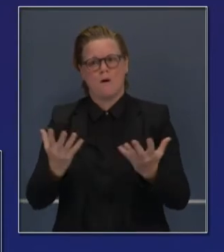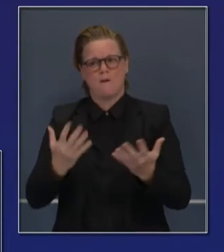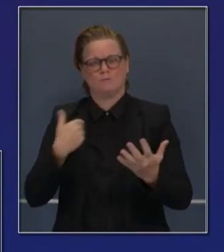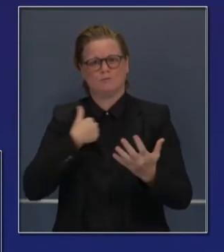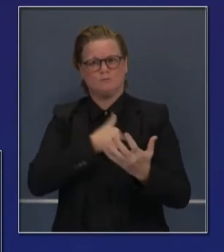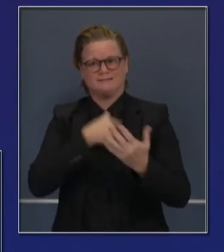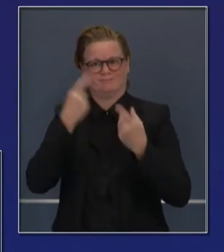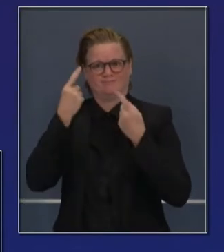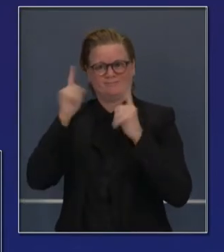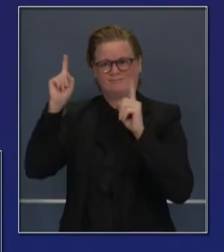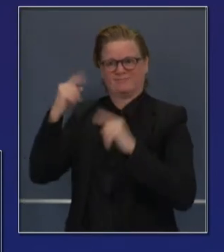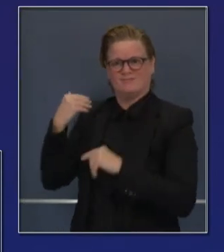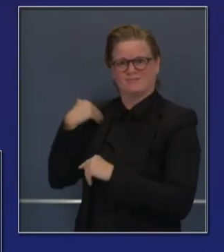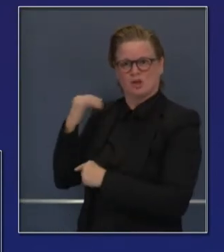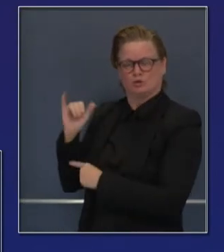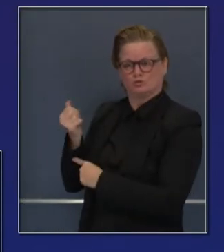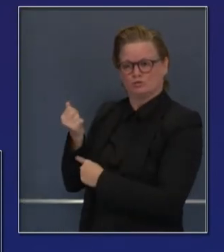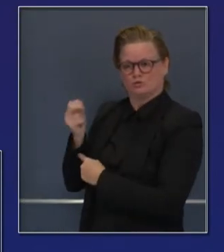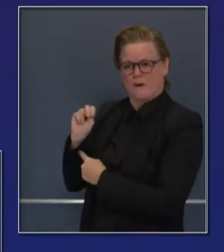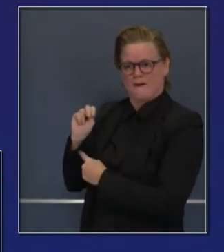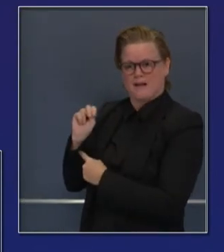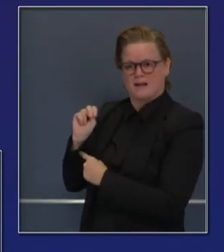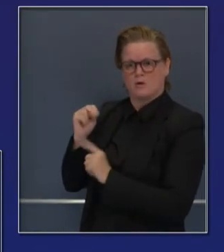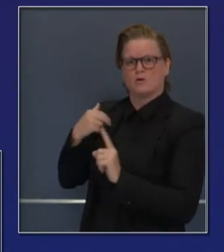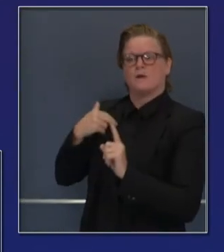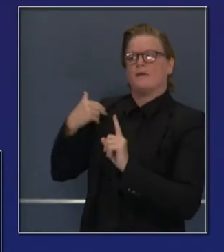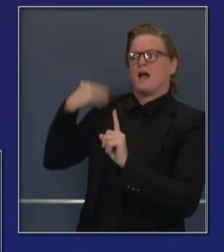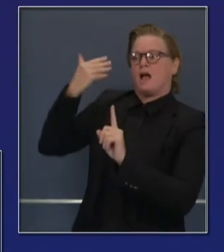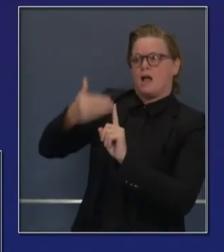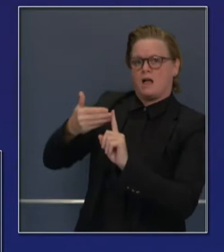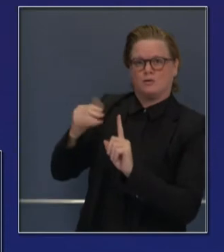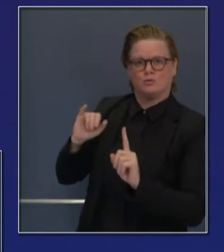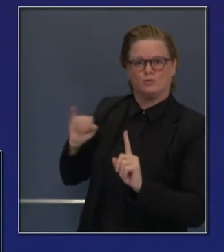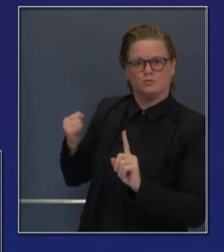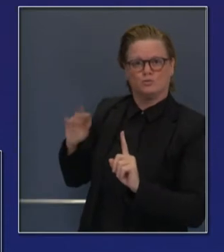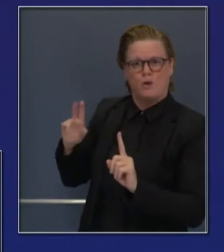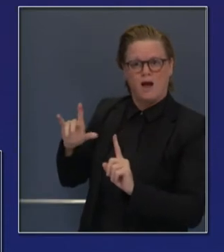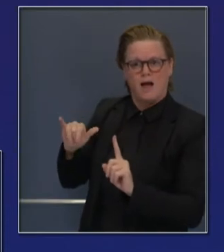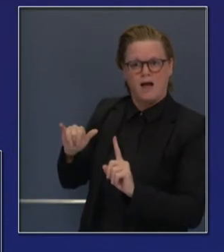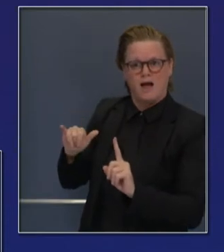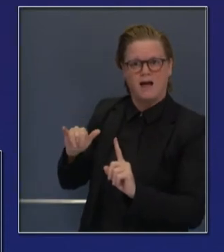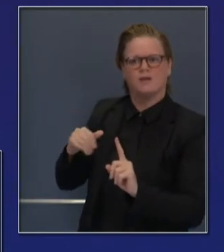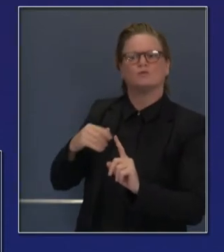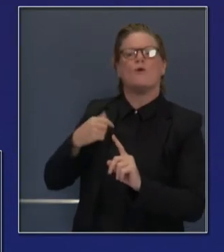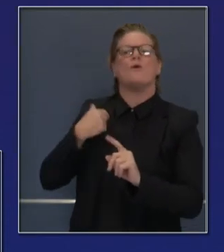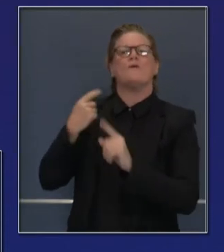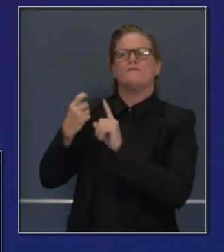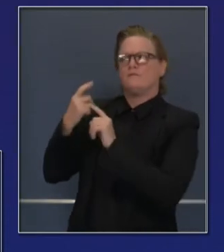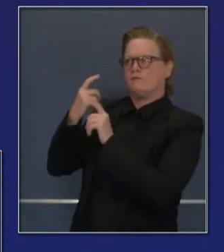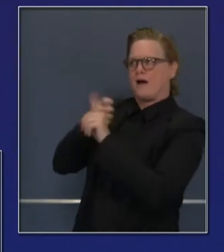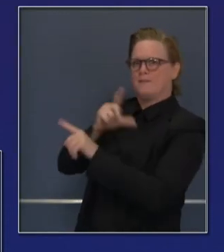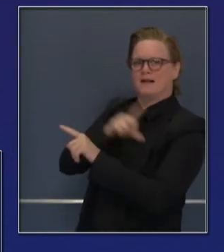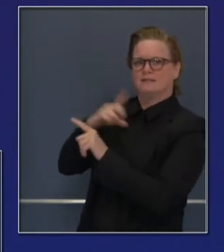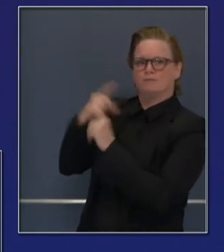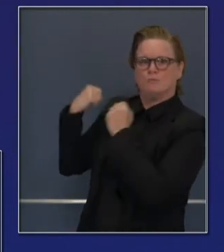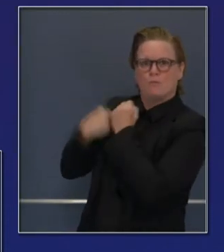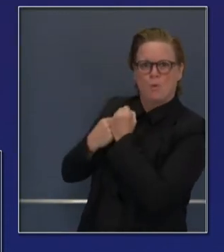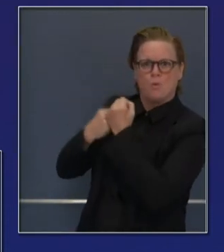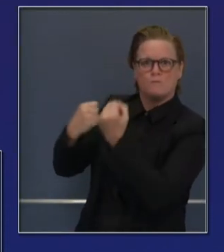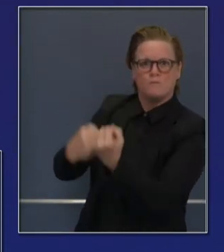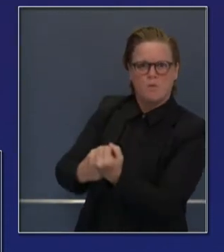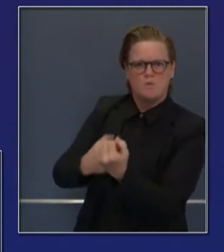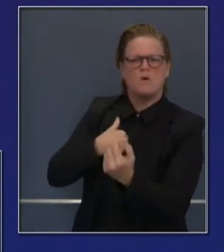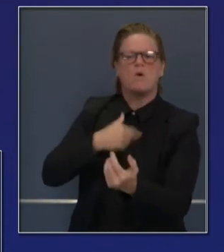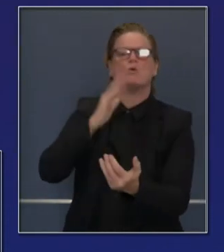legislature, and now a bridge through this emergency appropriation, through our reserves, to get us